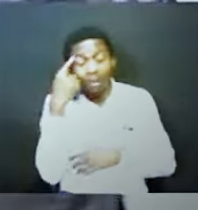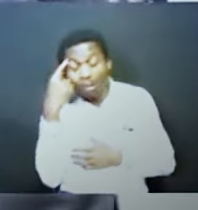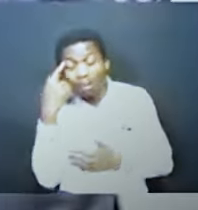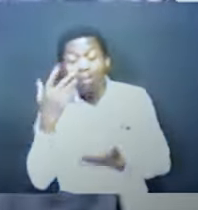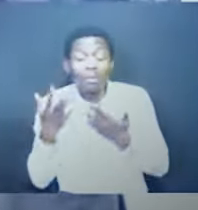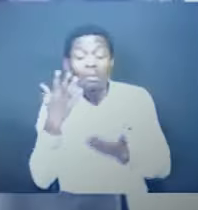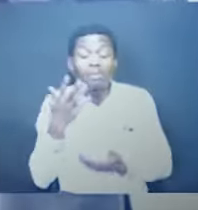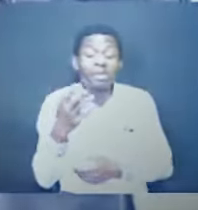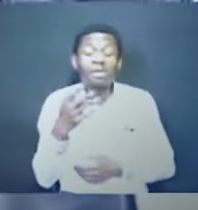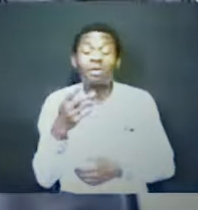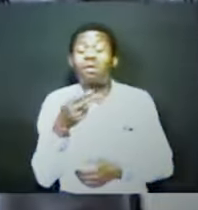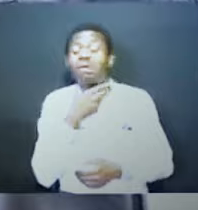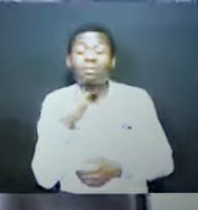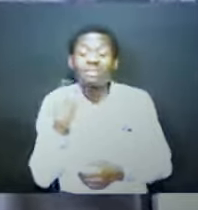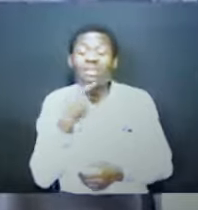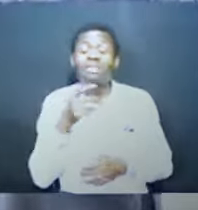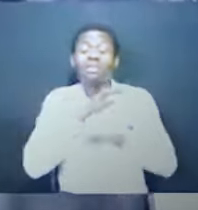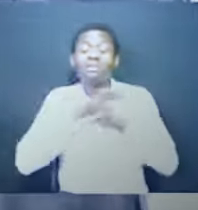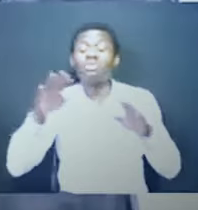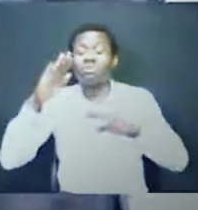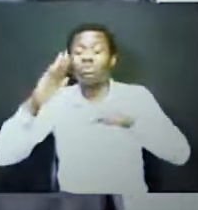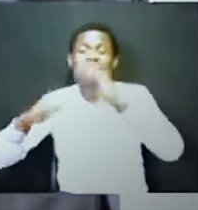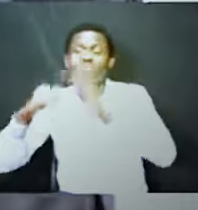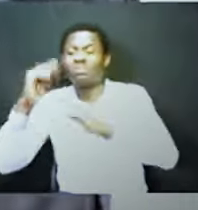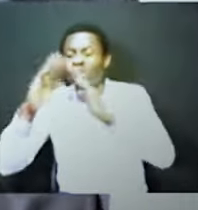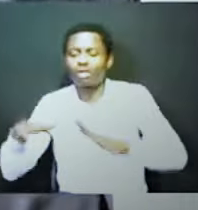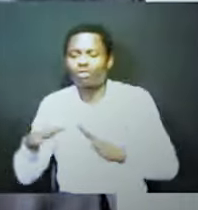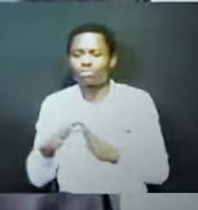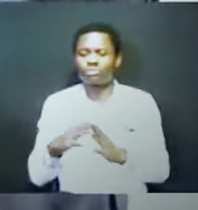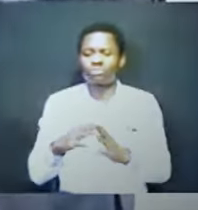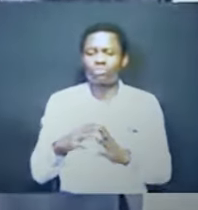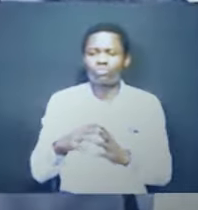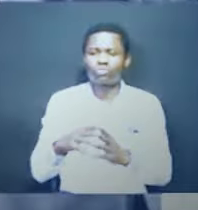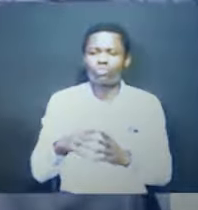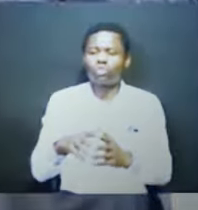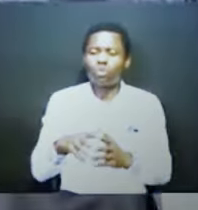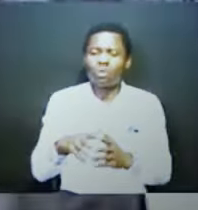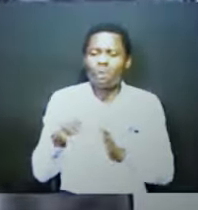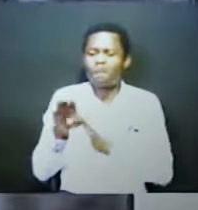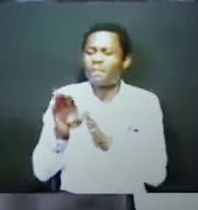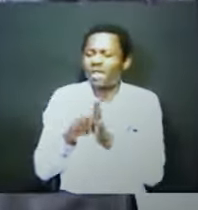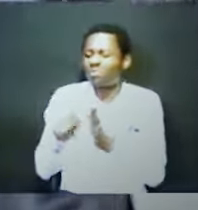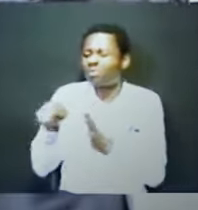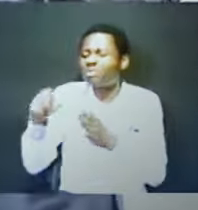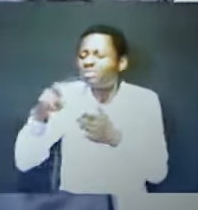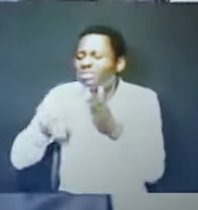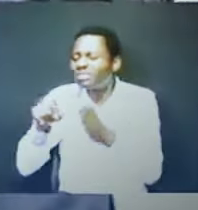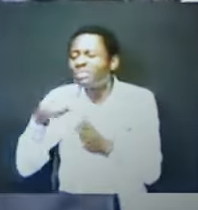not the essence of the chapter. No.